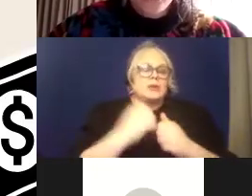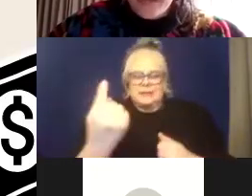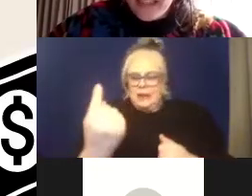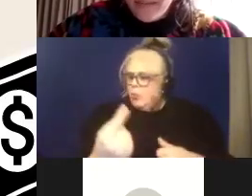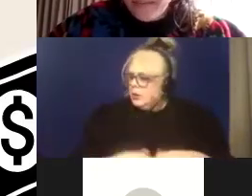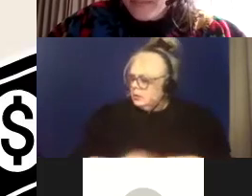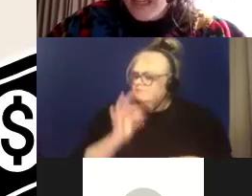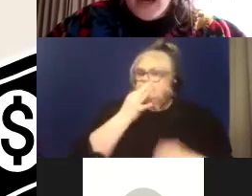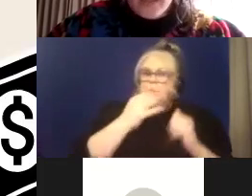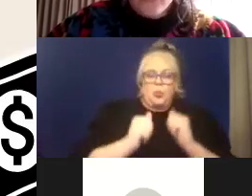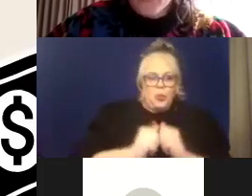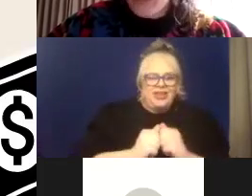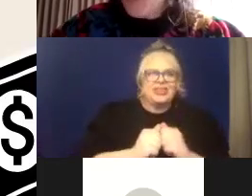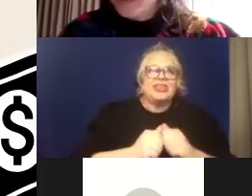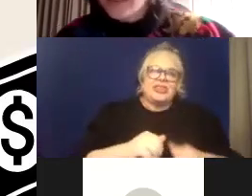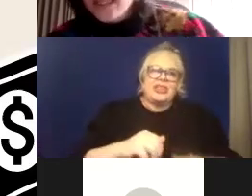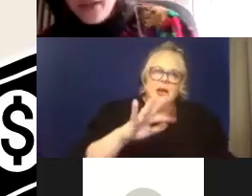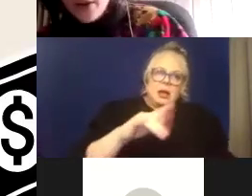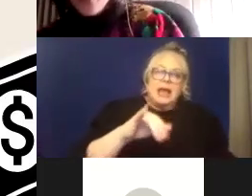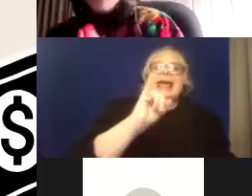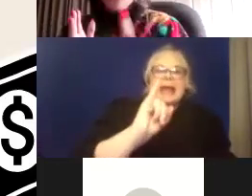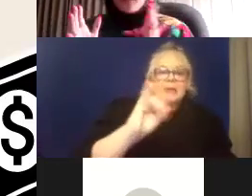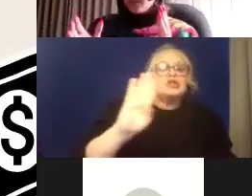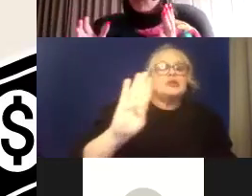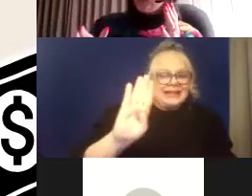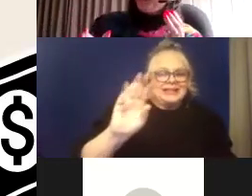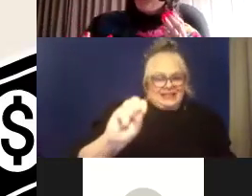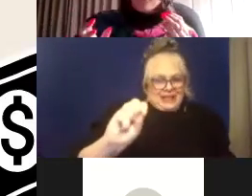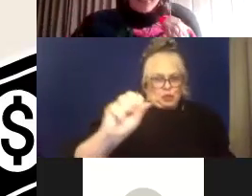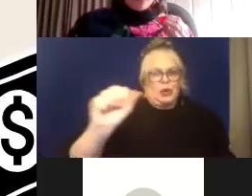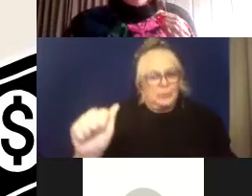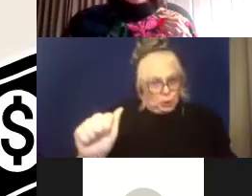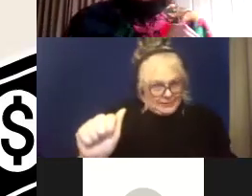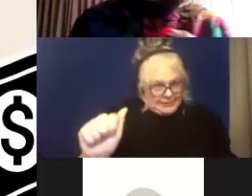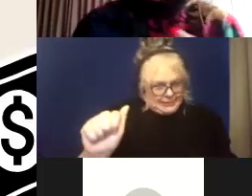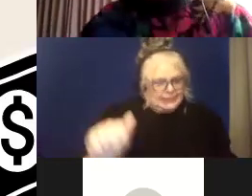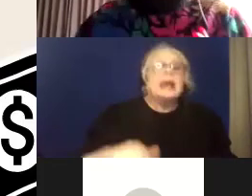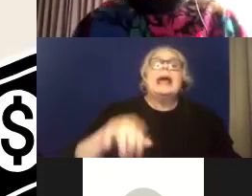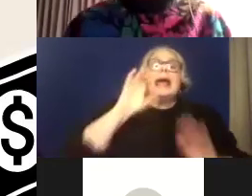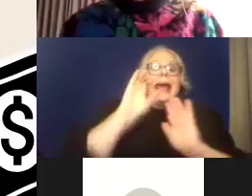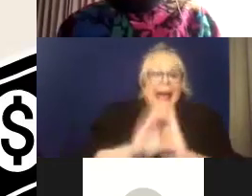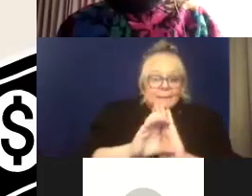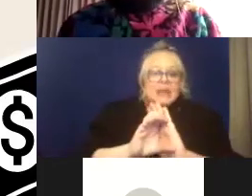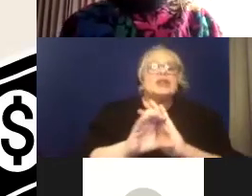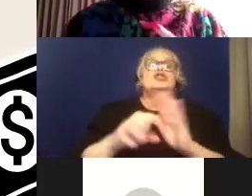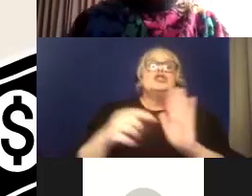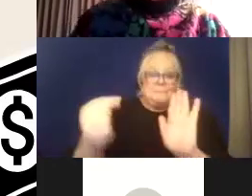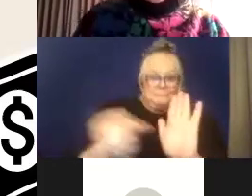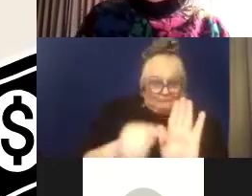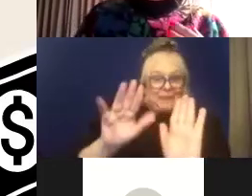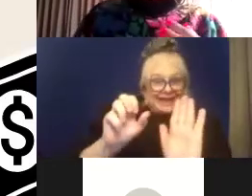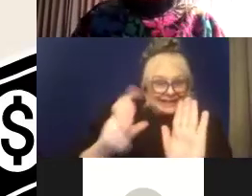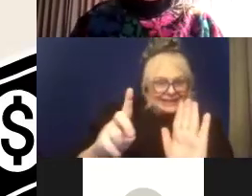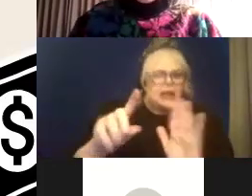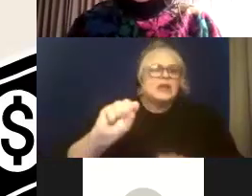Assess your safety. Is a really important step here. Image-based sexual abuse often intersects with other forms of violence, such as